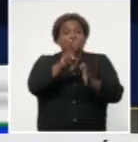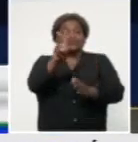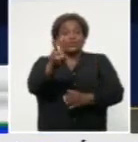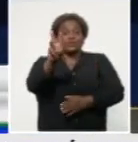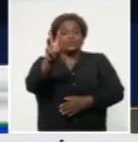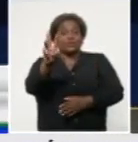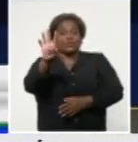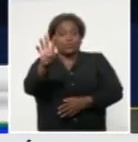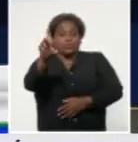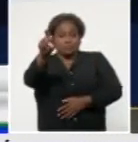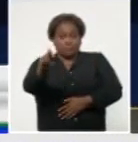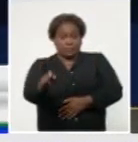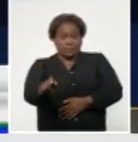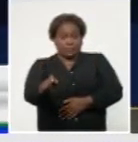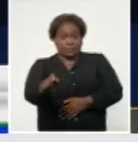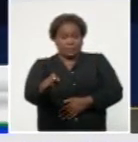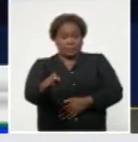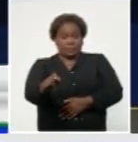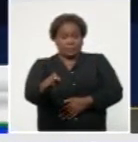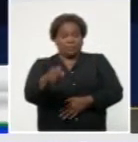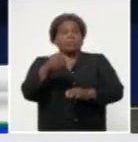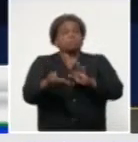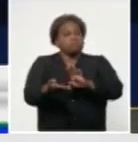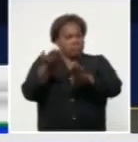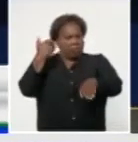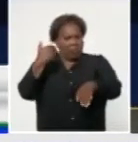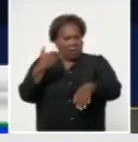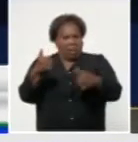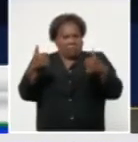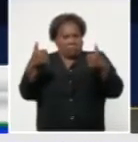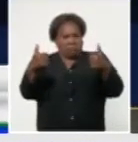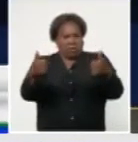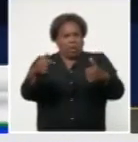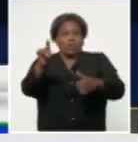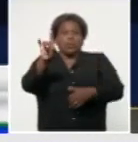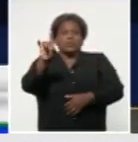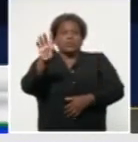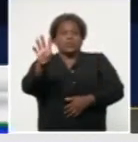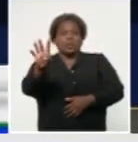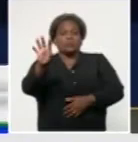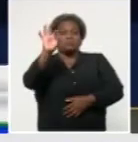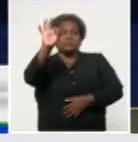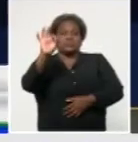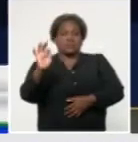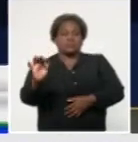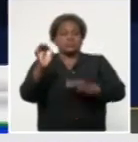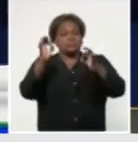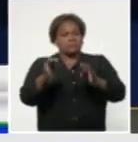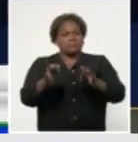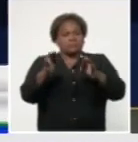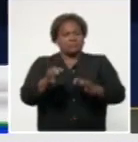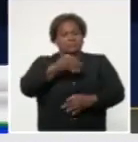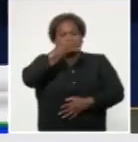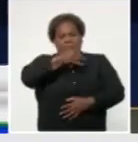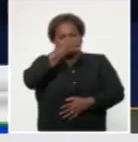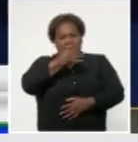The world continues with this alarming trend. We have even seen how some countries